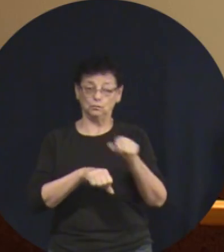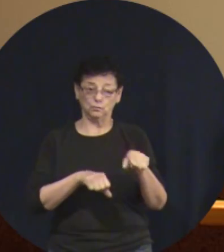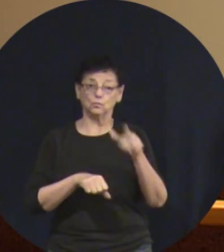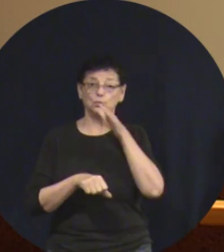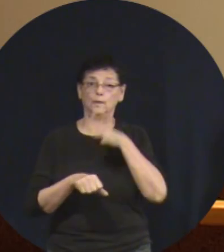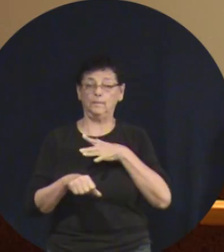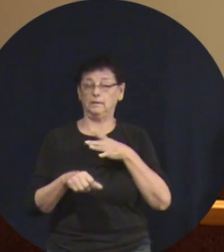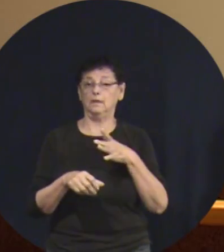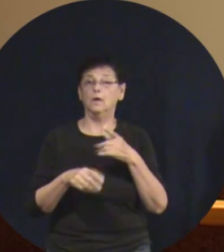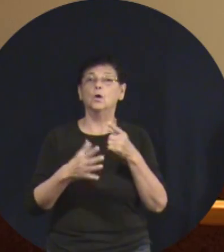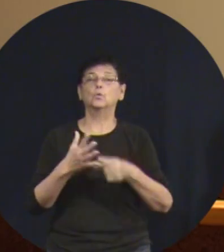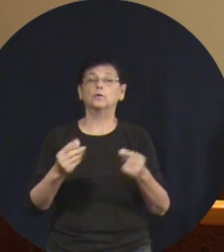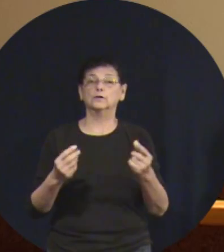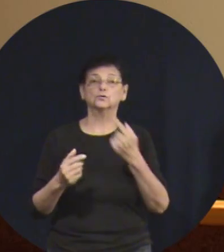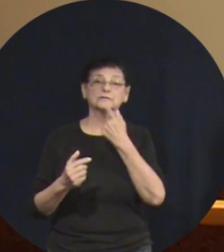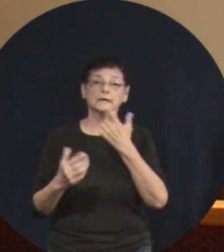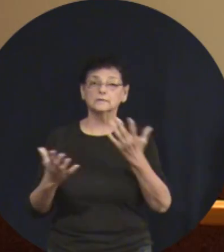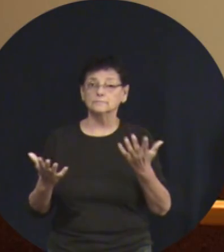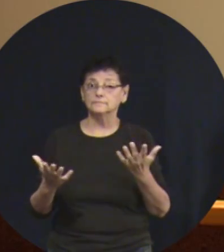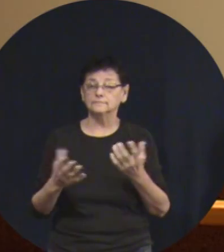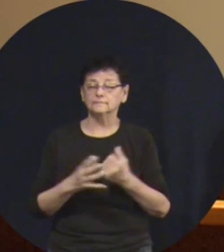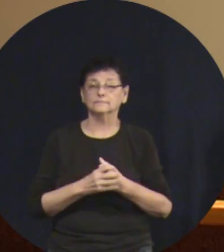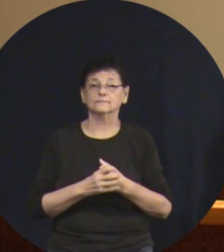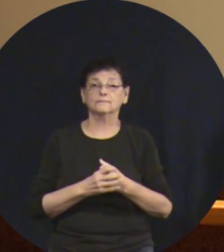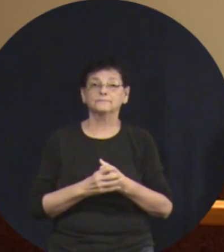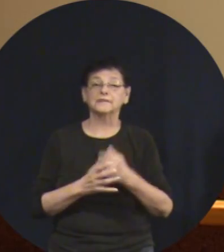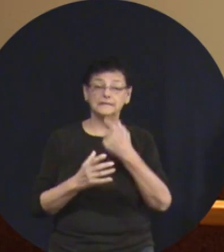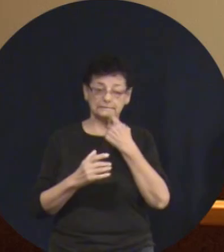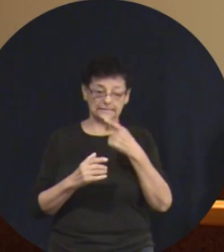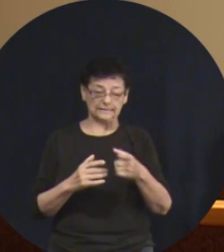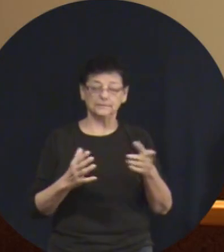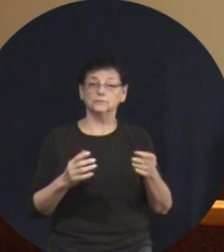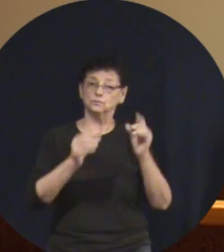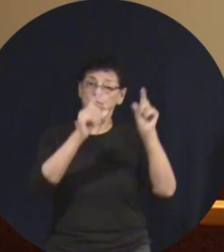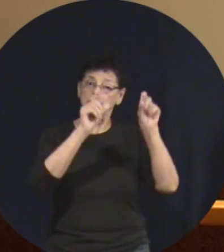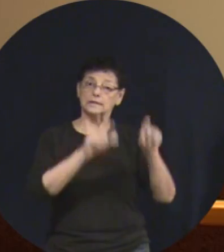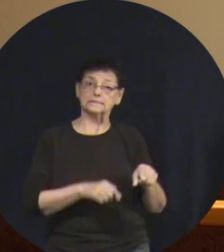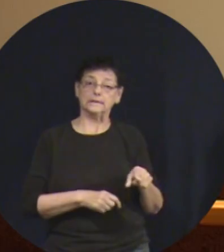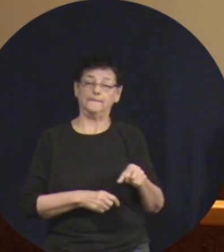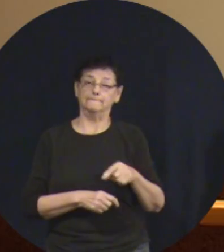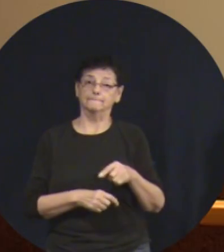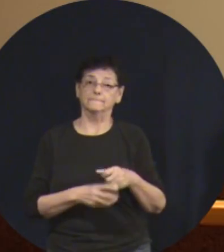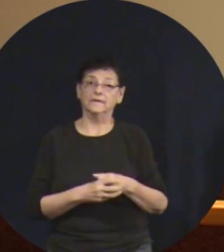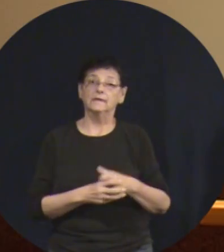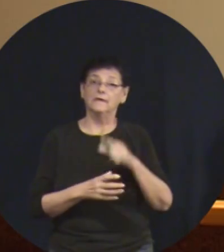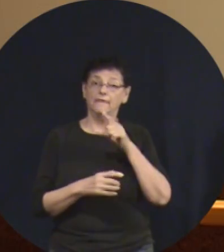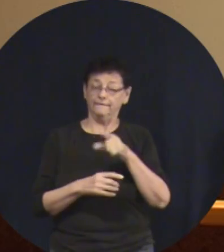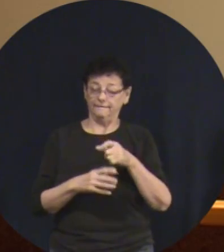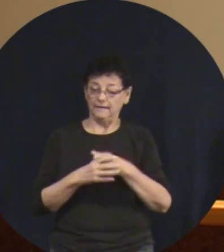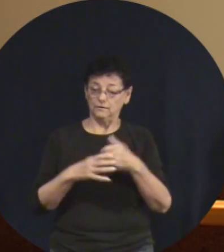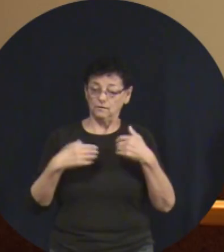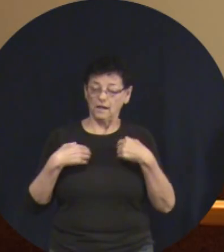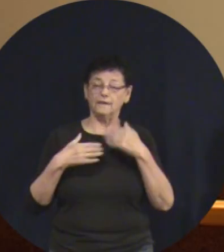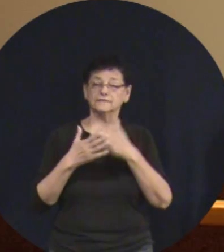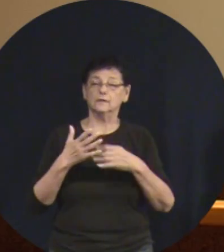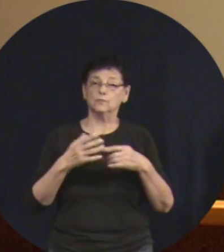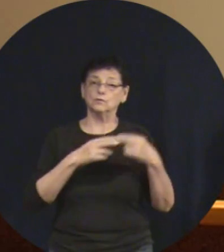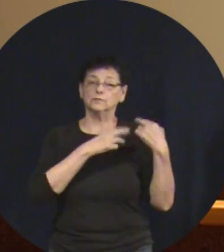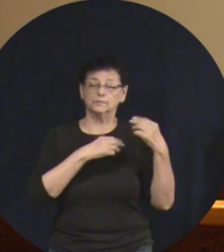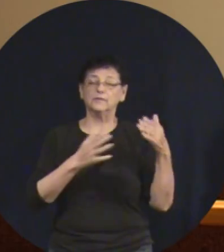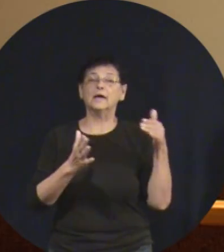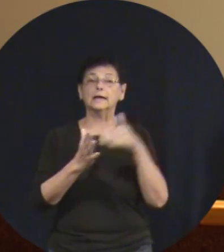women. So what do you say?" They said this to test him, so that they could have some